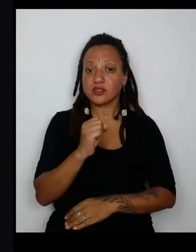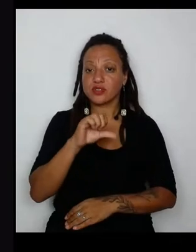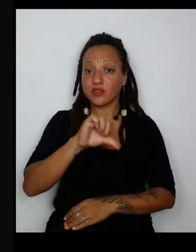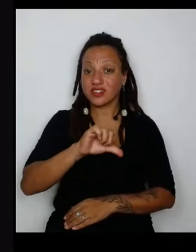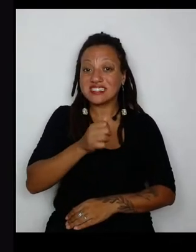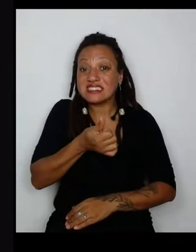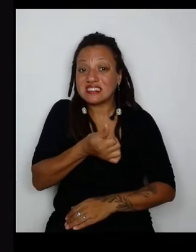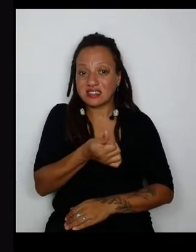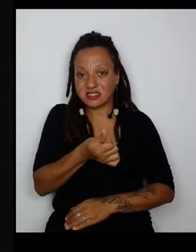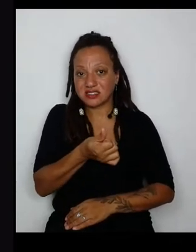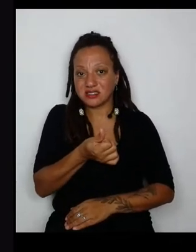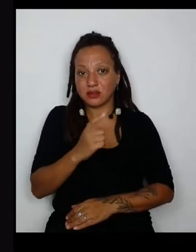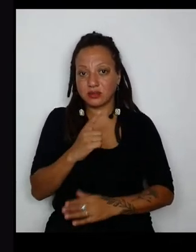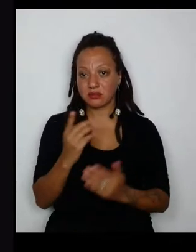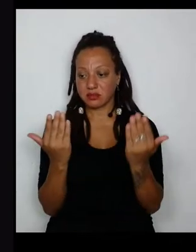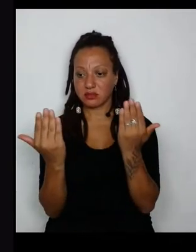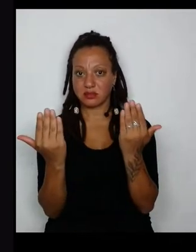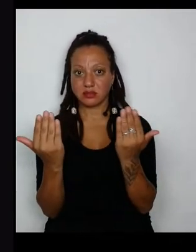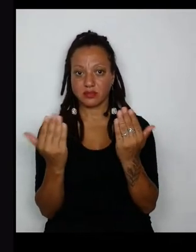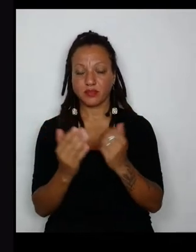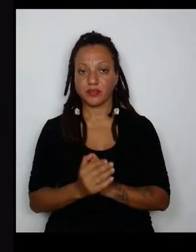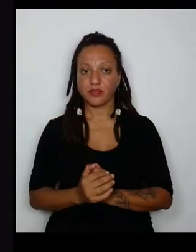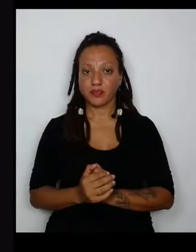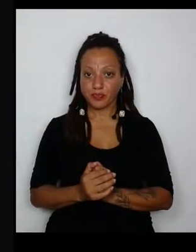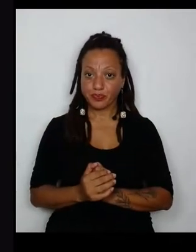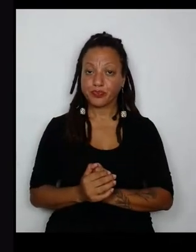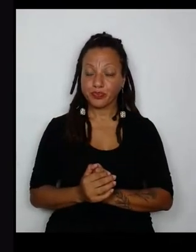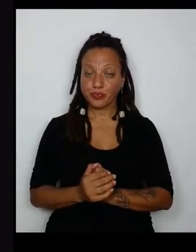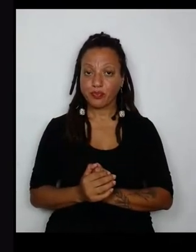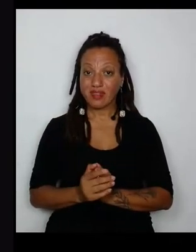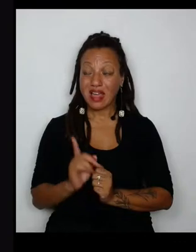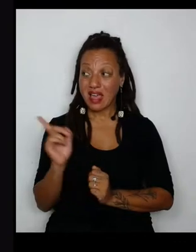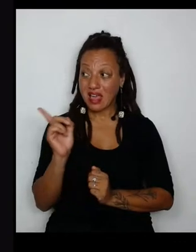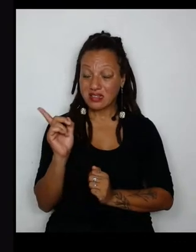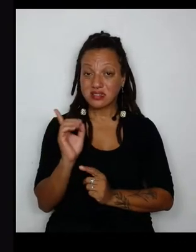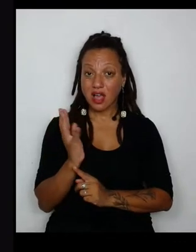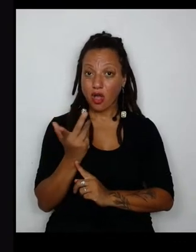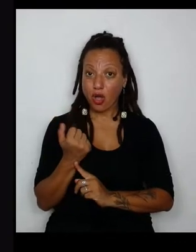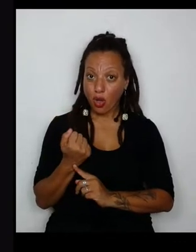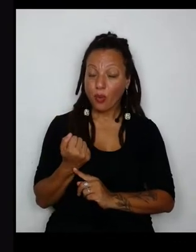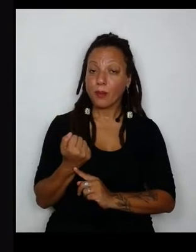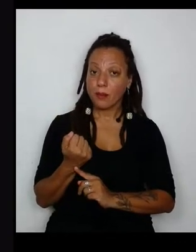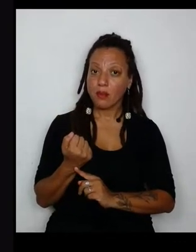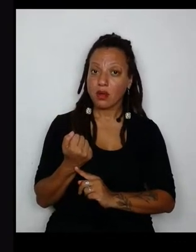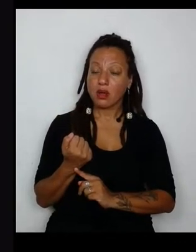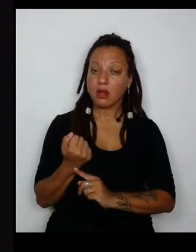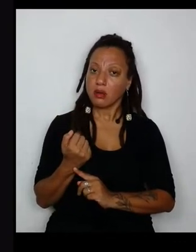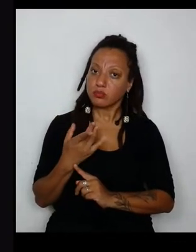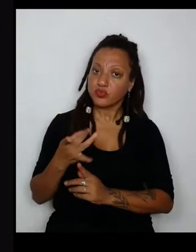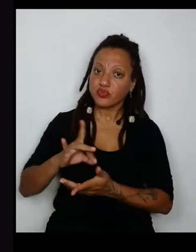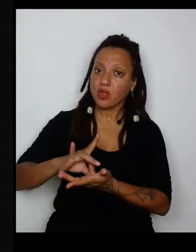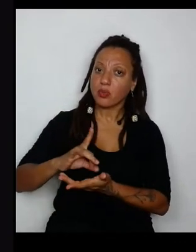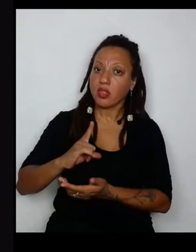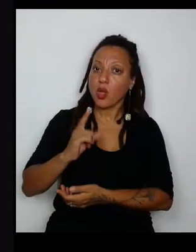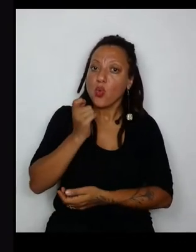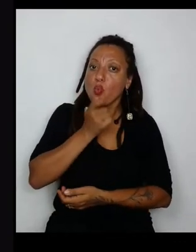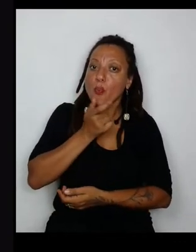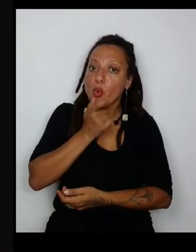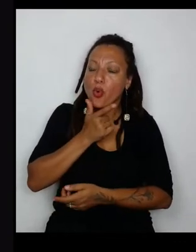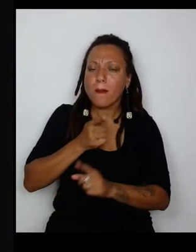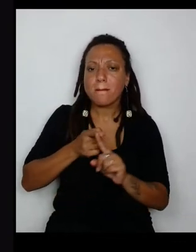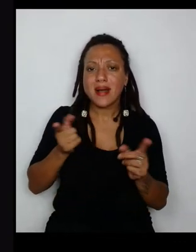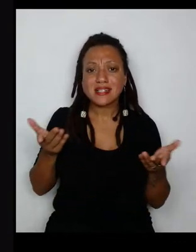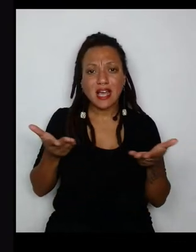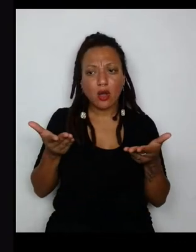considered conceived as a flippant and slightly humorous work it has since created discussion and debate in relation to the representation and